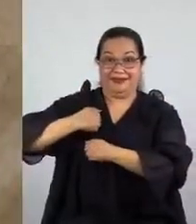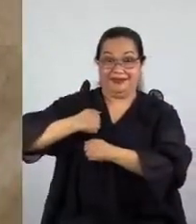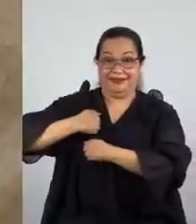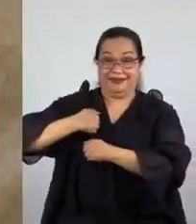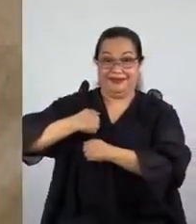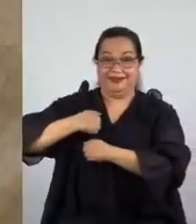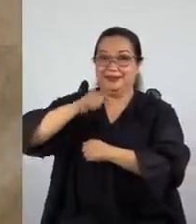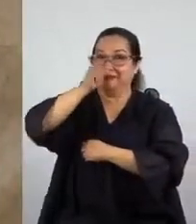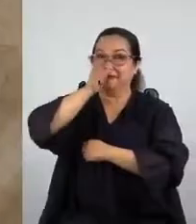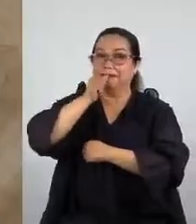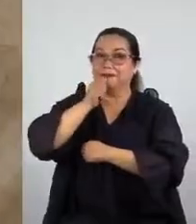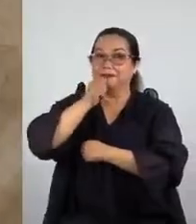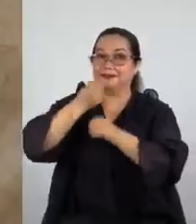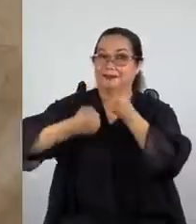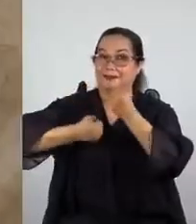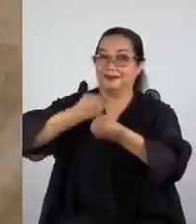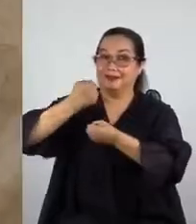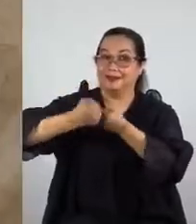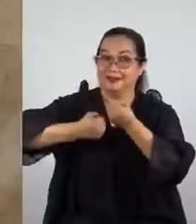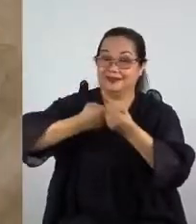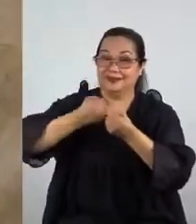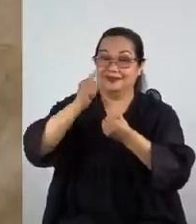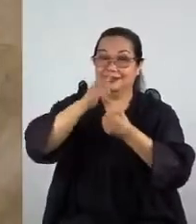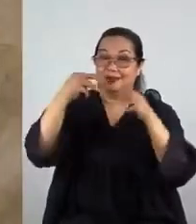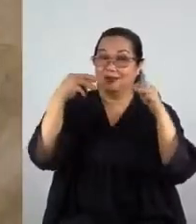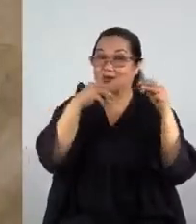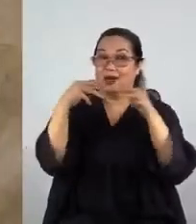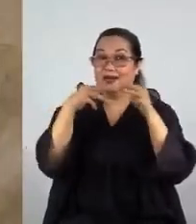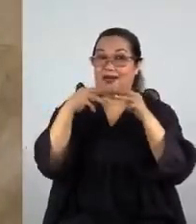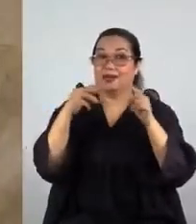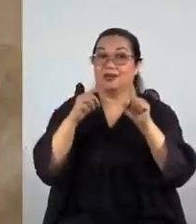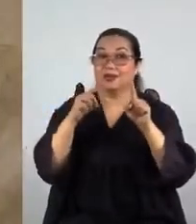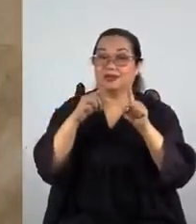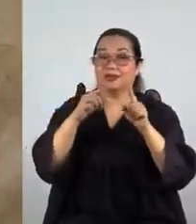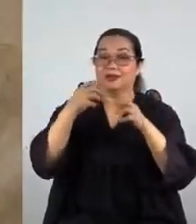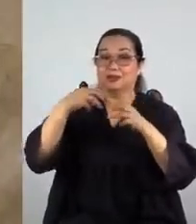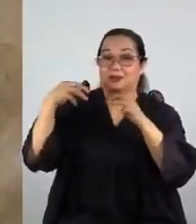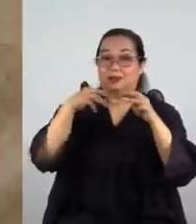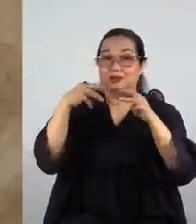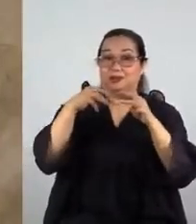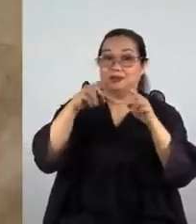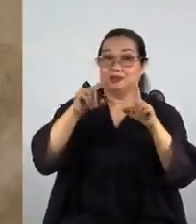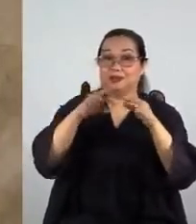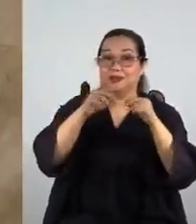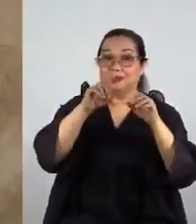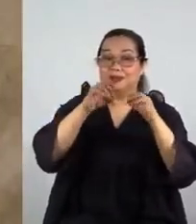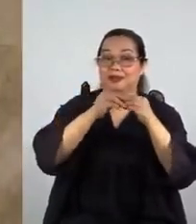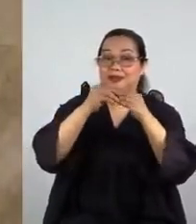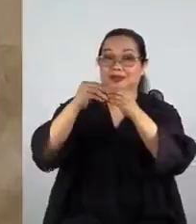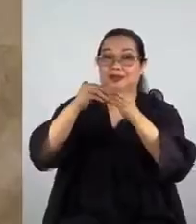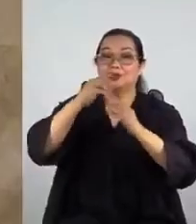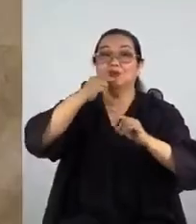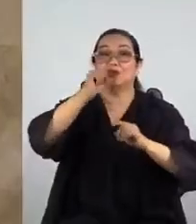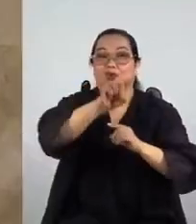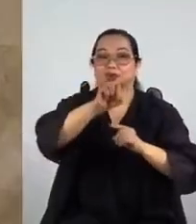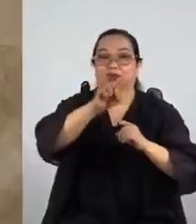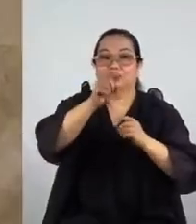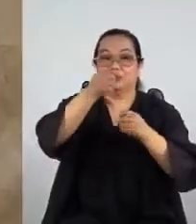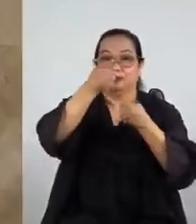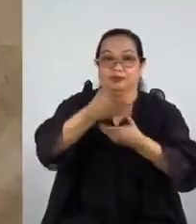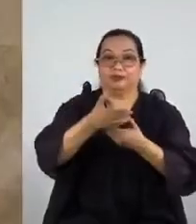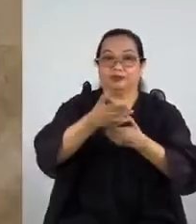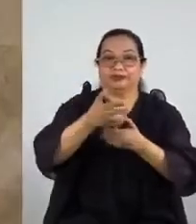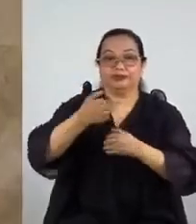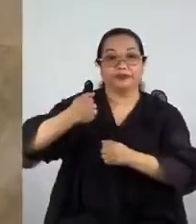to endure the struggle of battle when a battle-tested leader commands them.